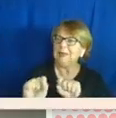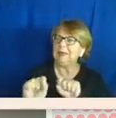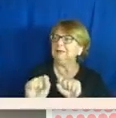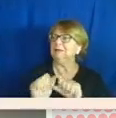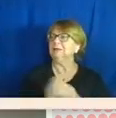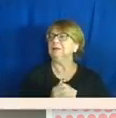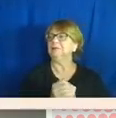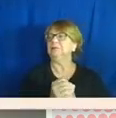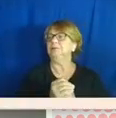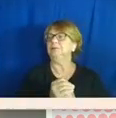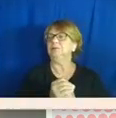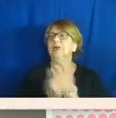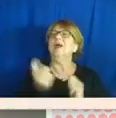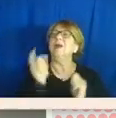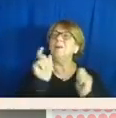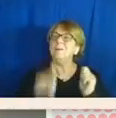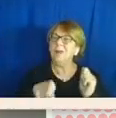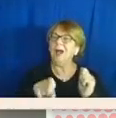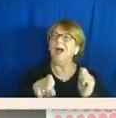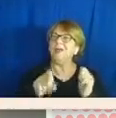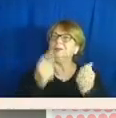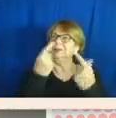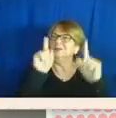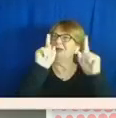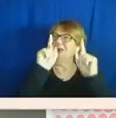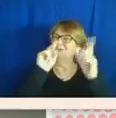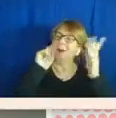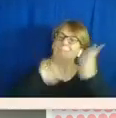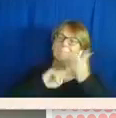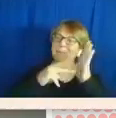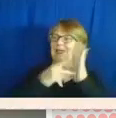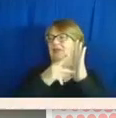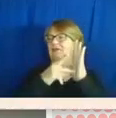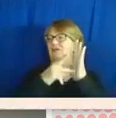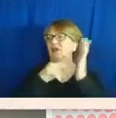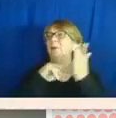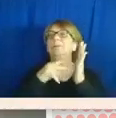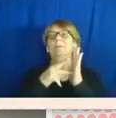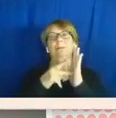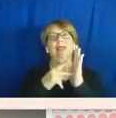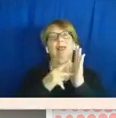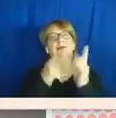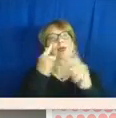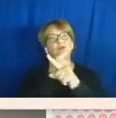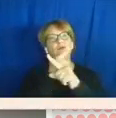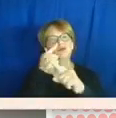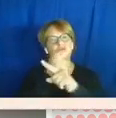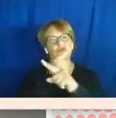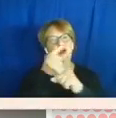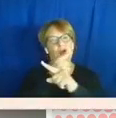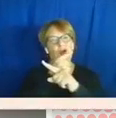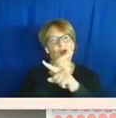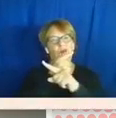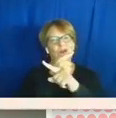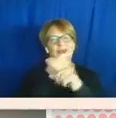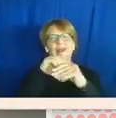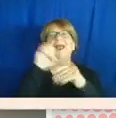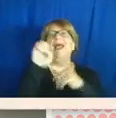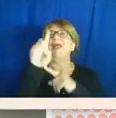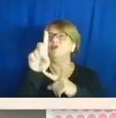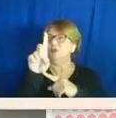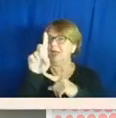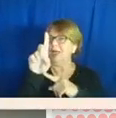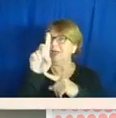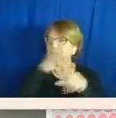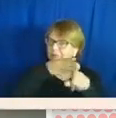They must be effective and meaningful. That means appropriate in the education context.